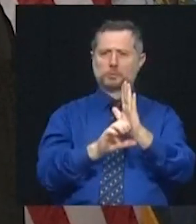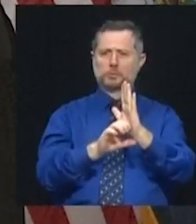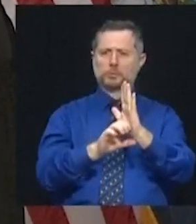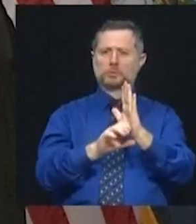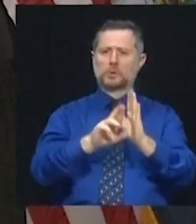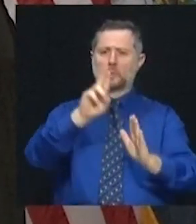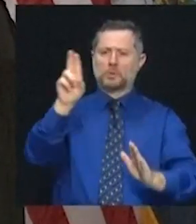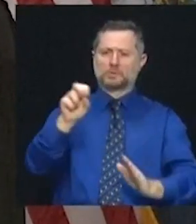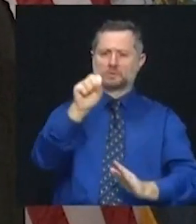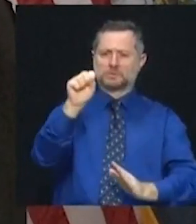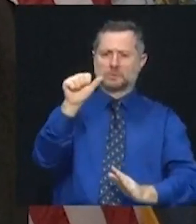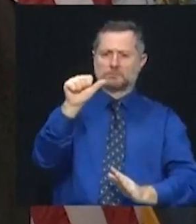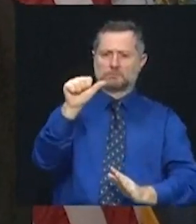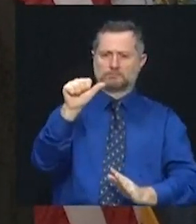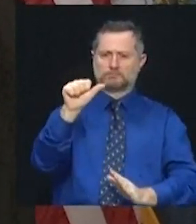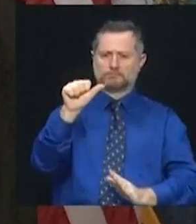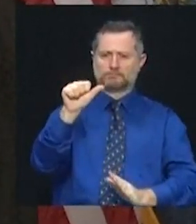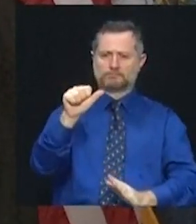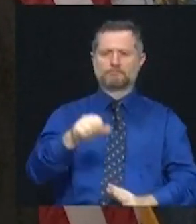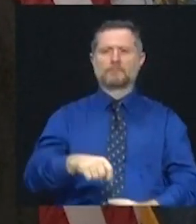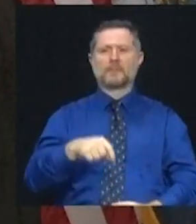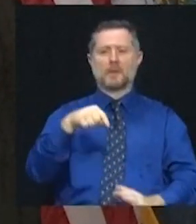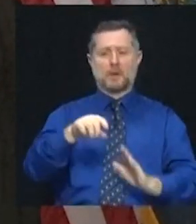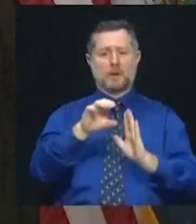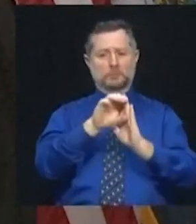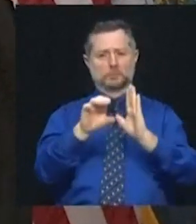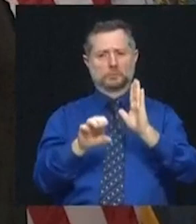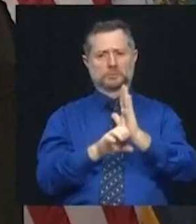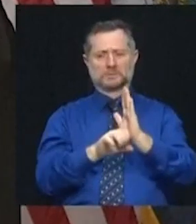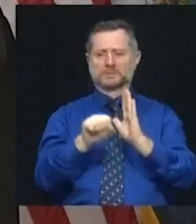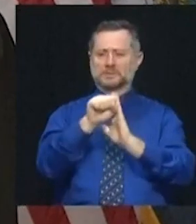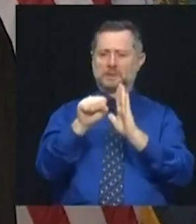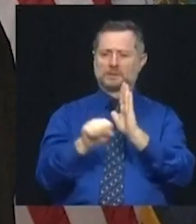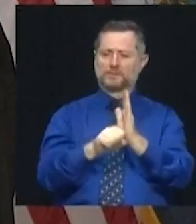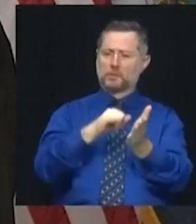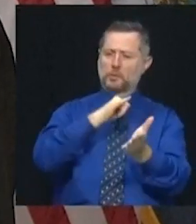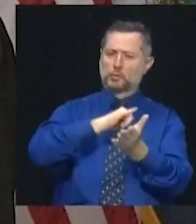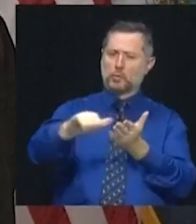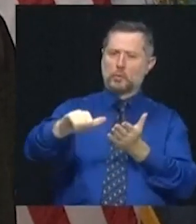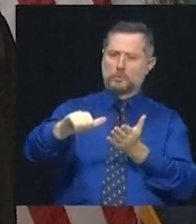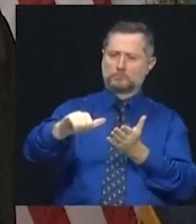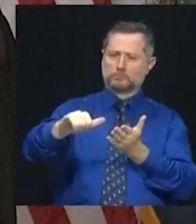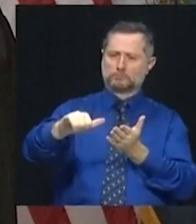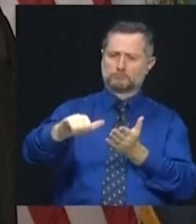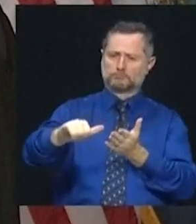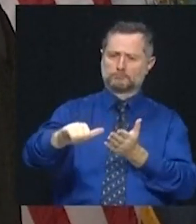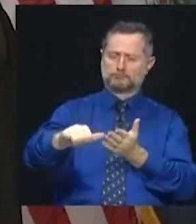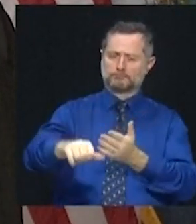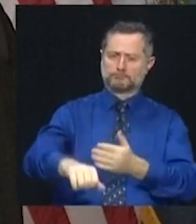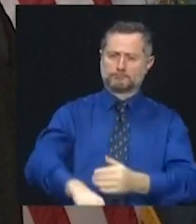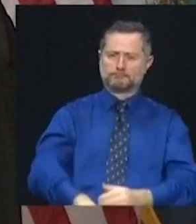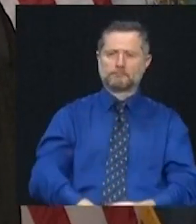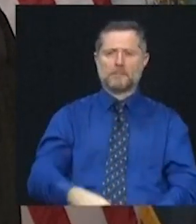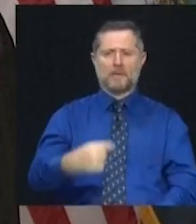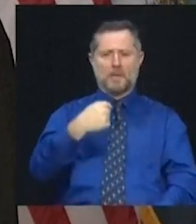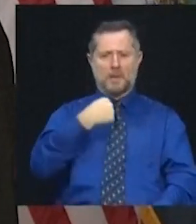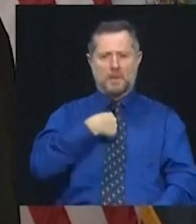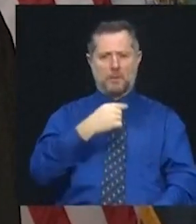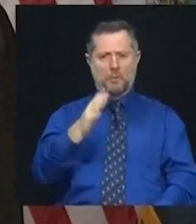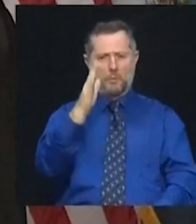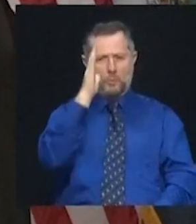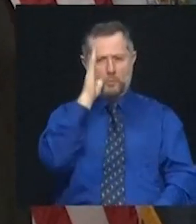the Constitution of the United States. The Constitution of the State of New York. The Constitution of the State of New York. And that I will